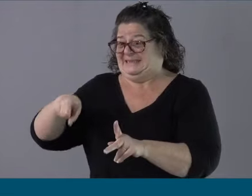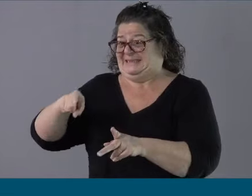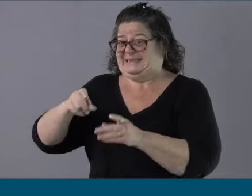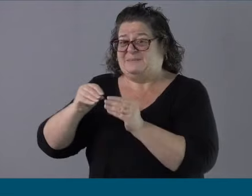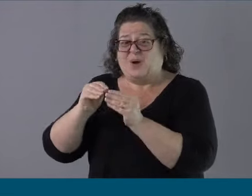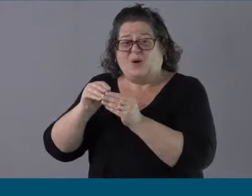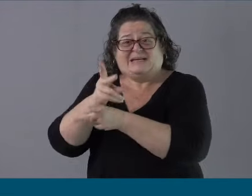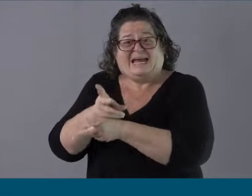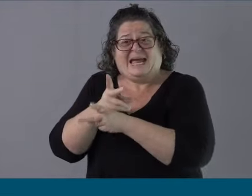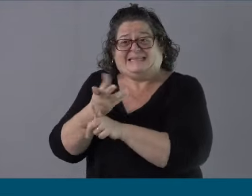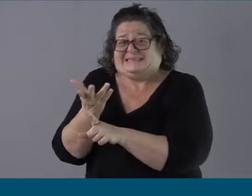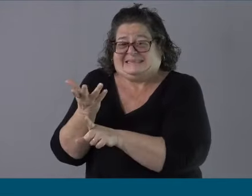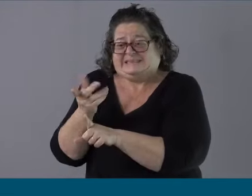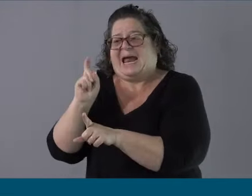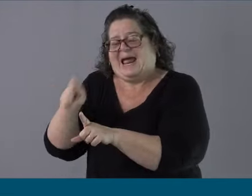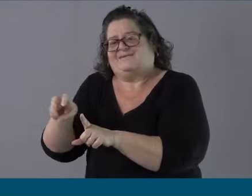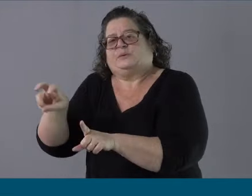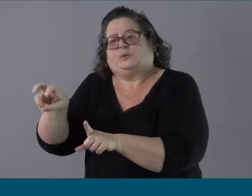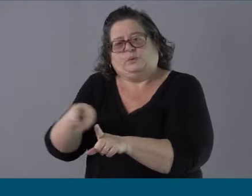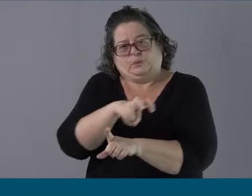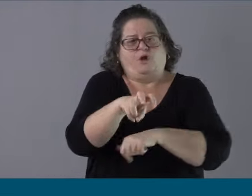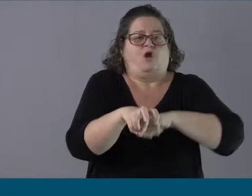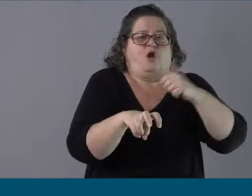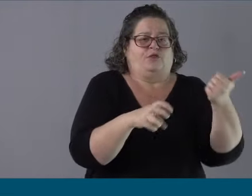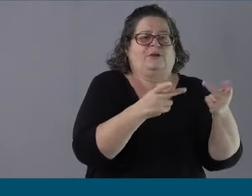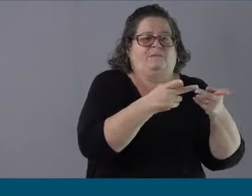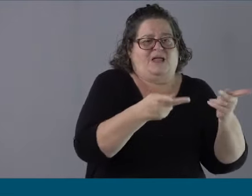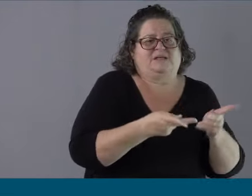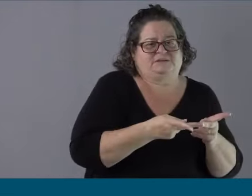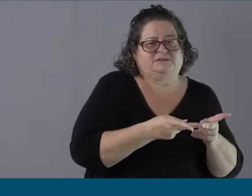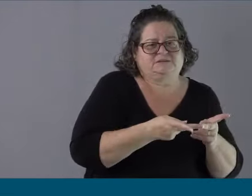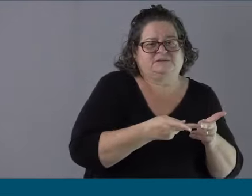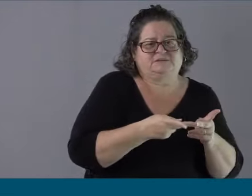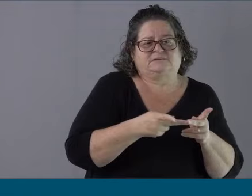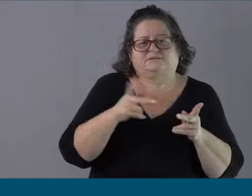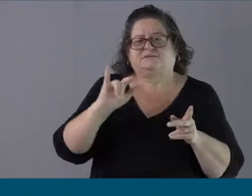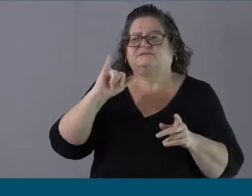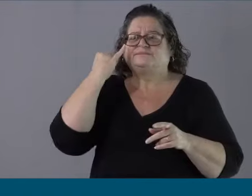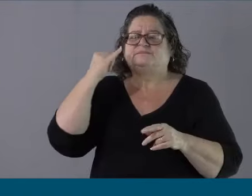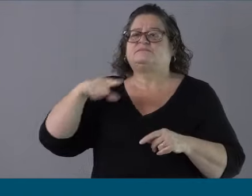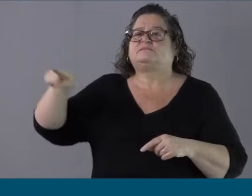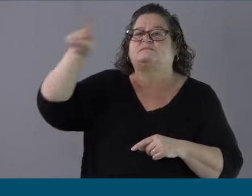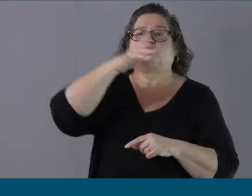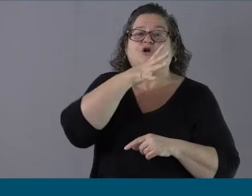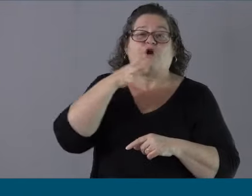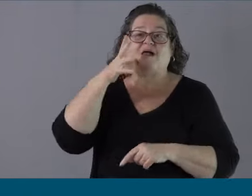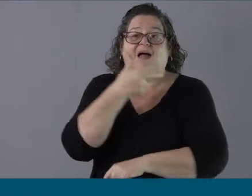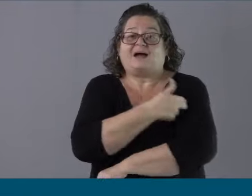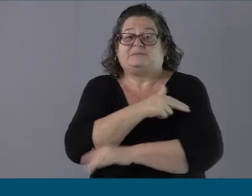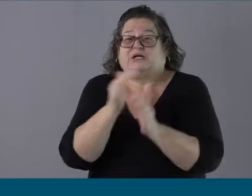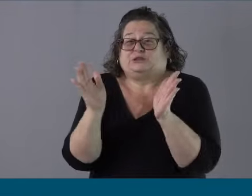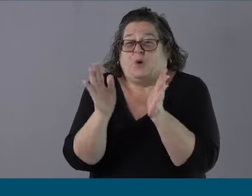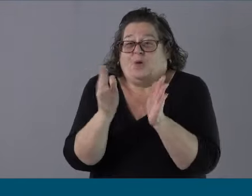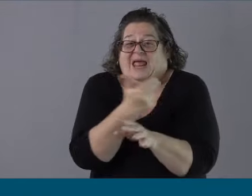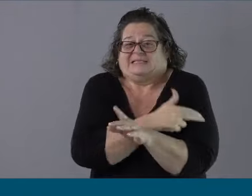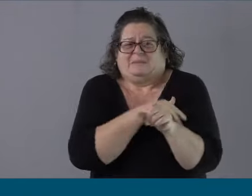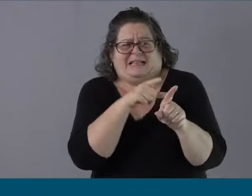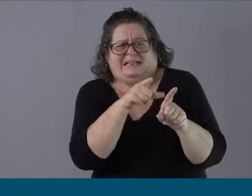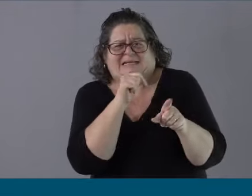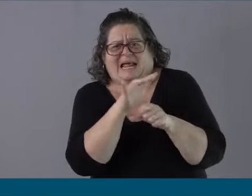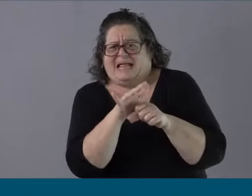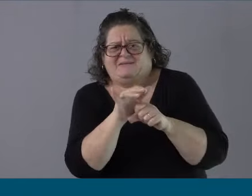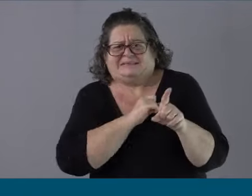areas, they told us if they had more staffing, they would be able to retain more of those high acuity patients. So they were prioritized,